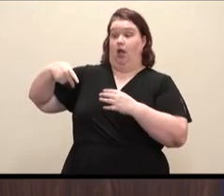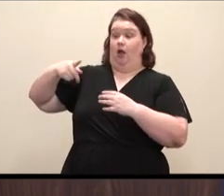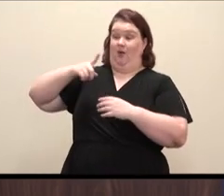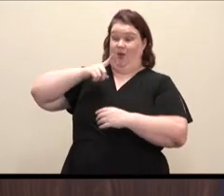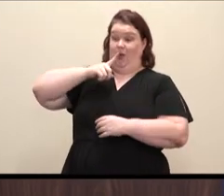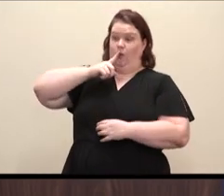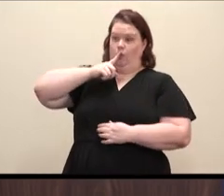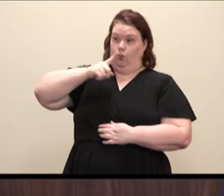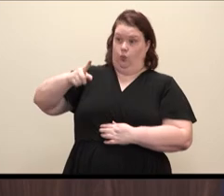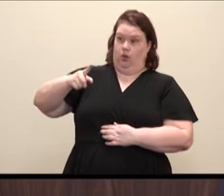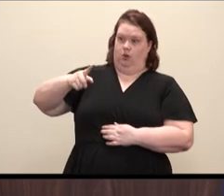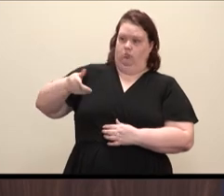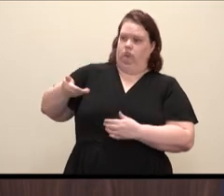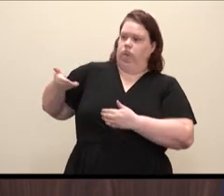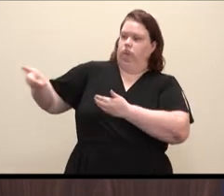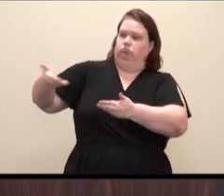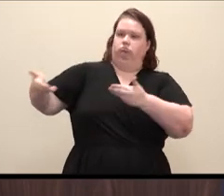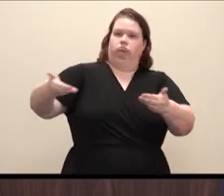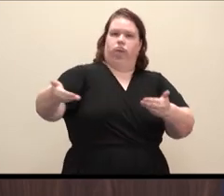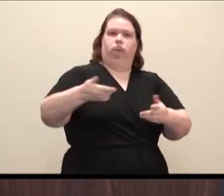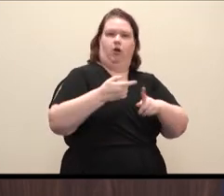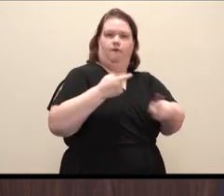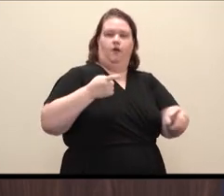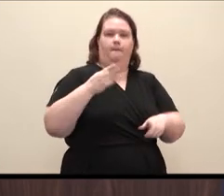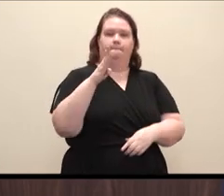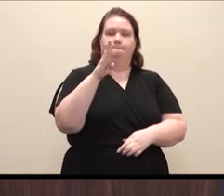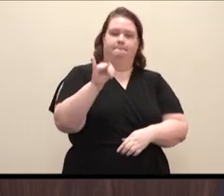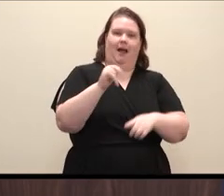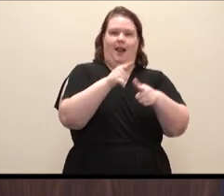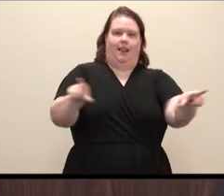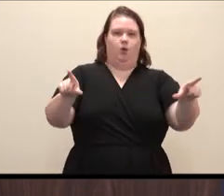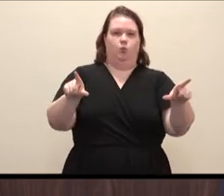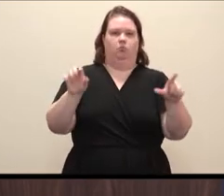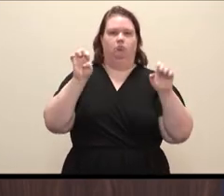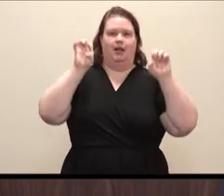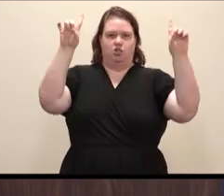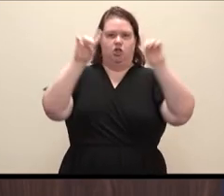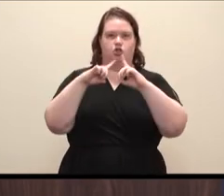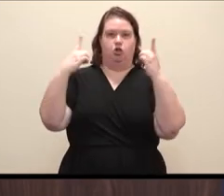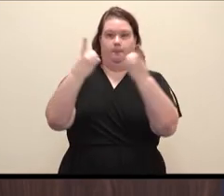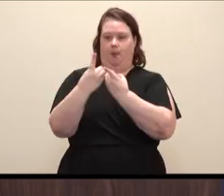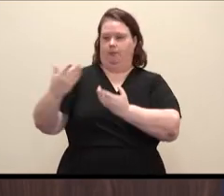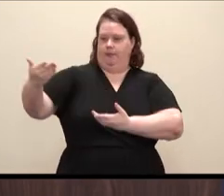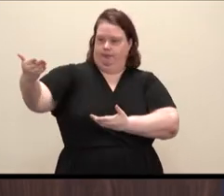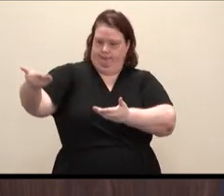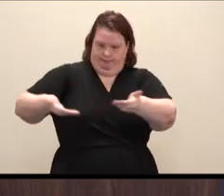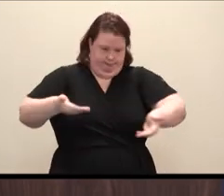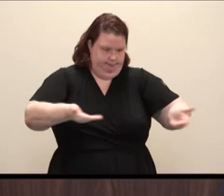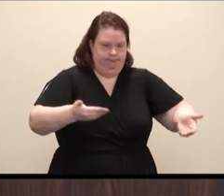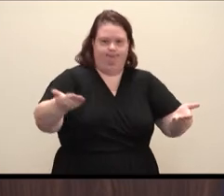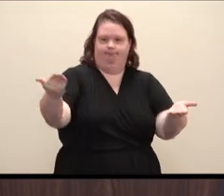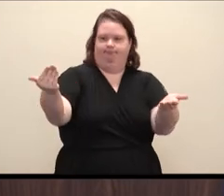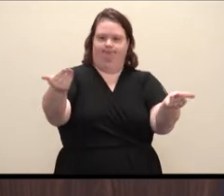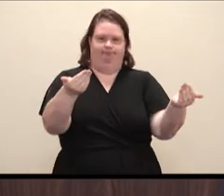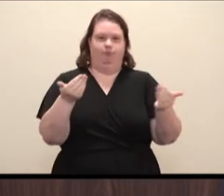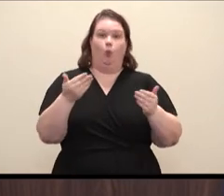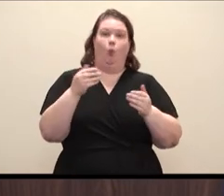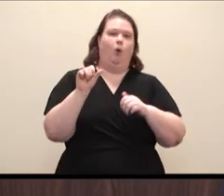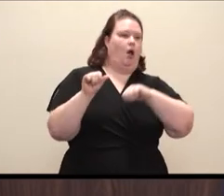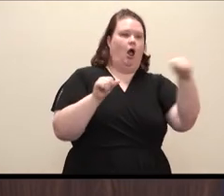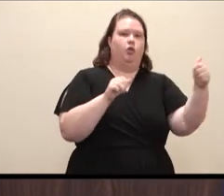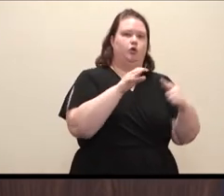invited representatives from the Bilingual Education Department, representatives from our other